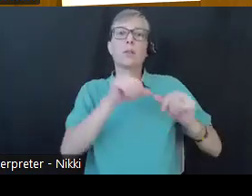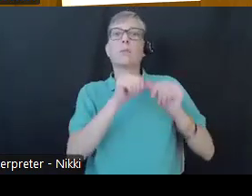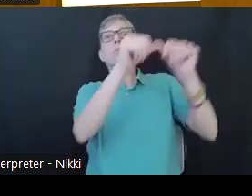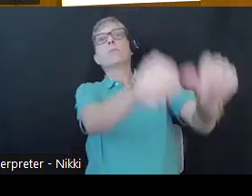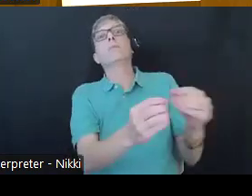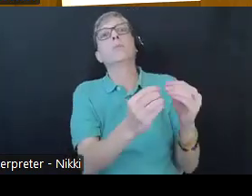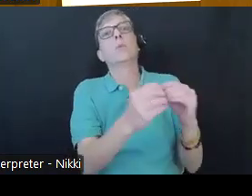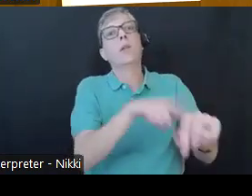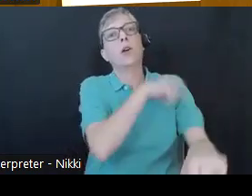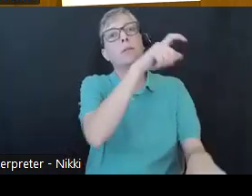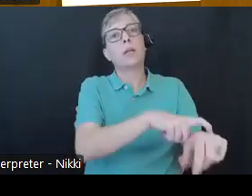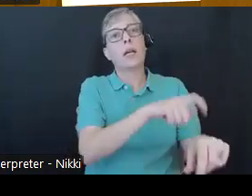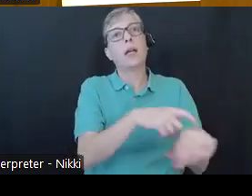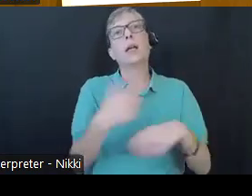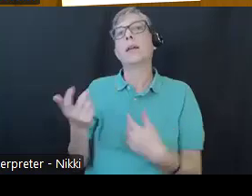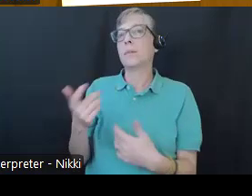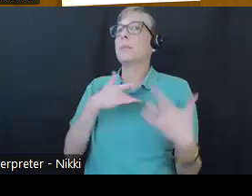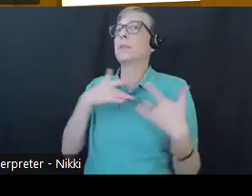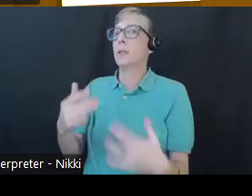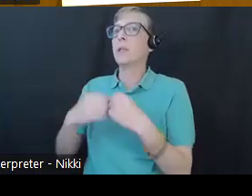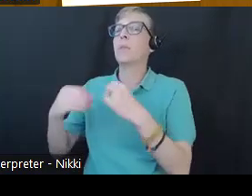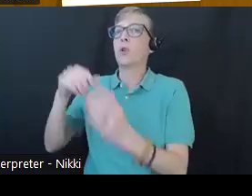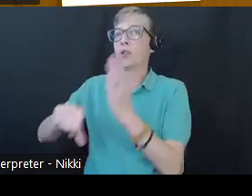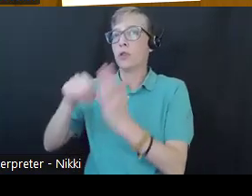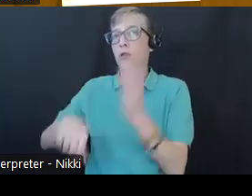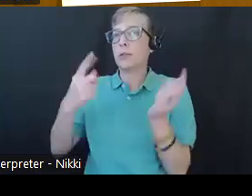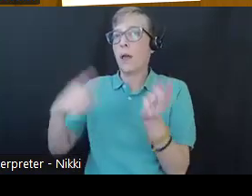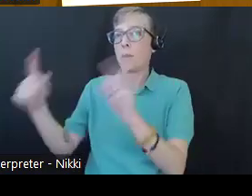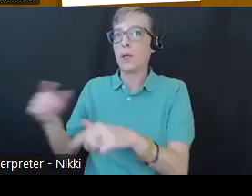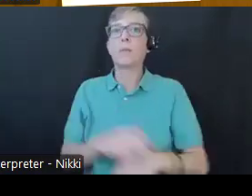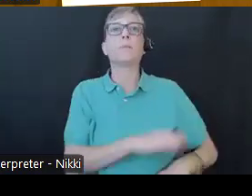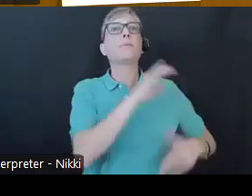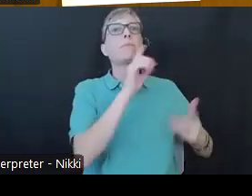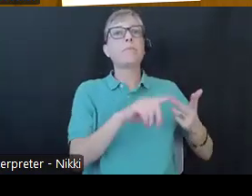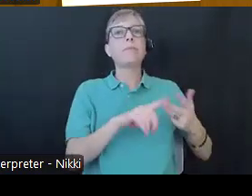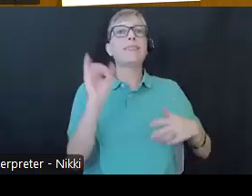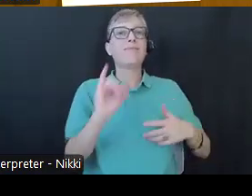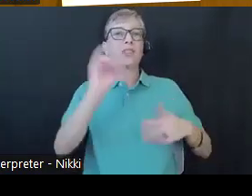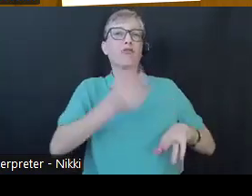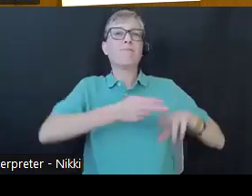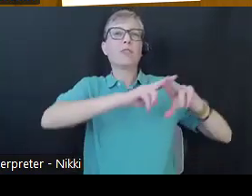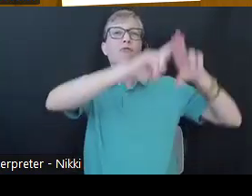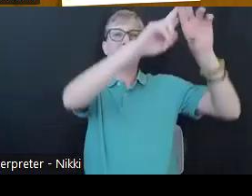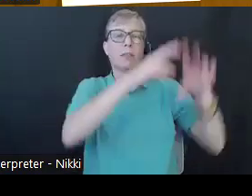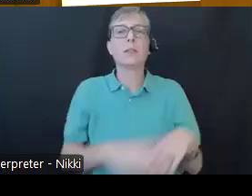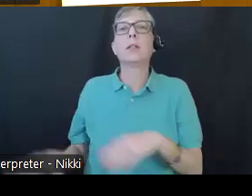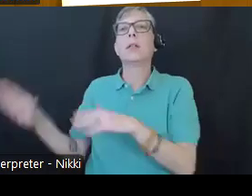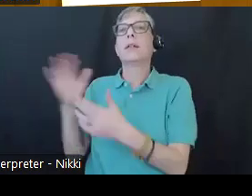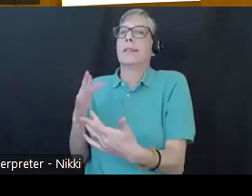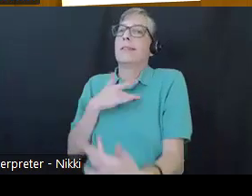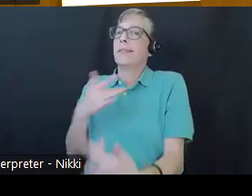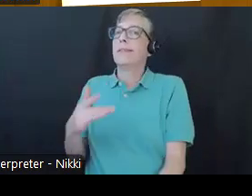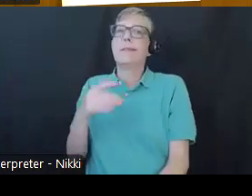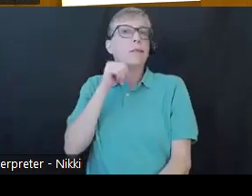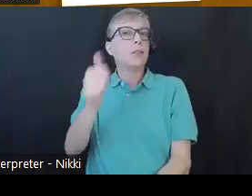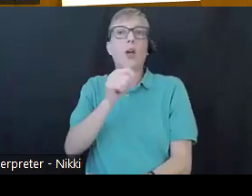more surgeries. They have higher rates of infection, and they're less likely to participate in care or adhere to treatment recommendations. So we do need to